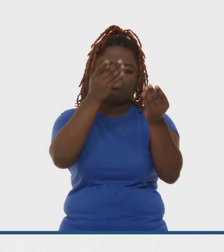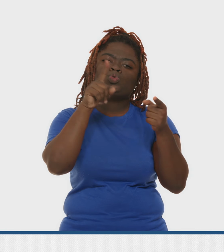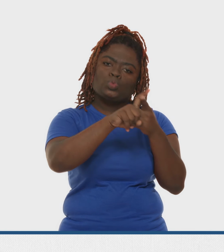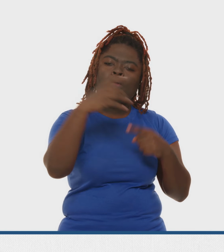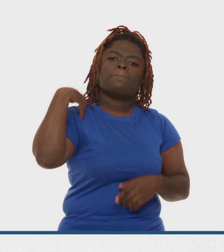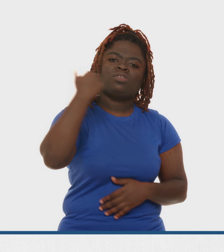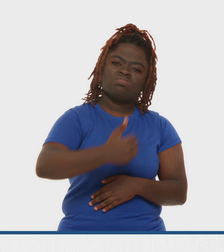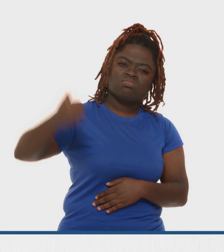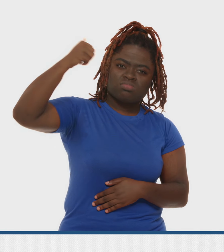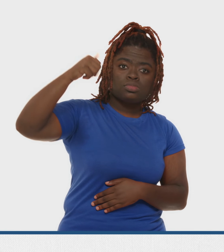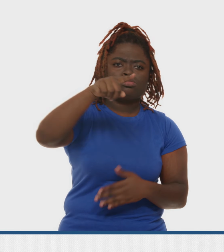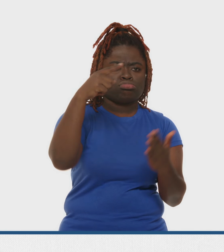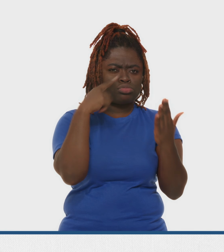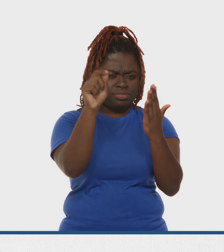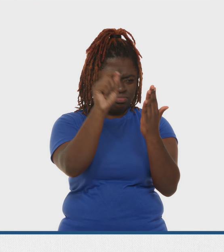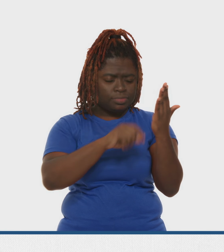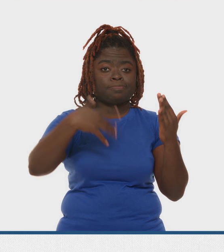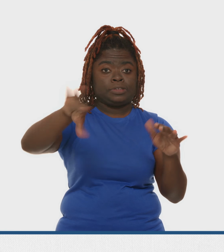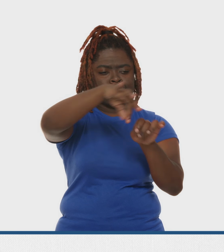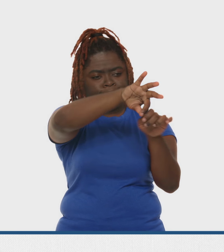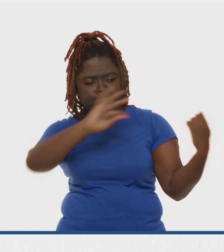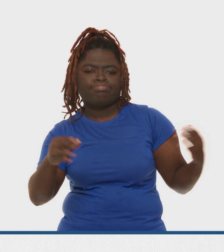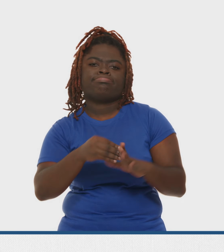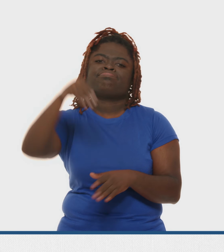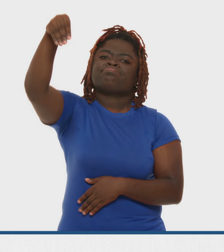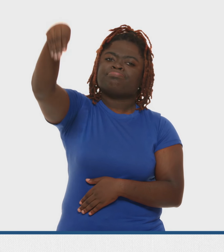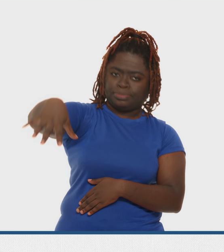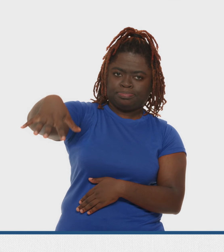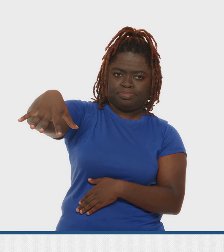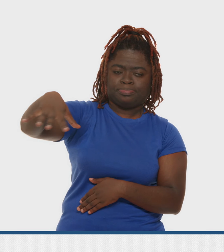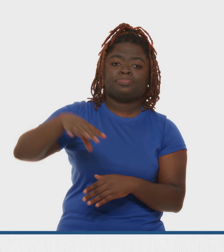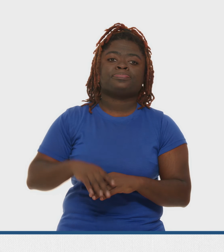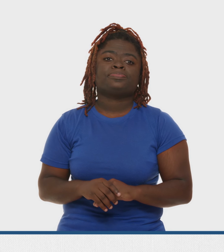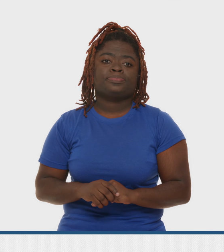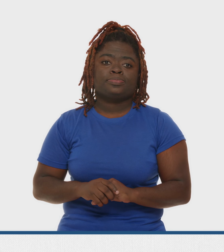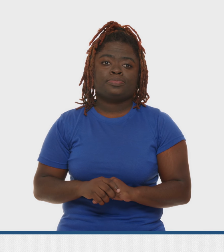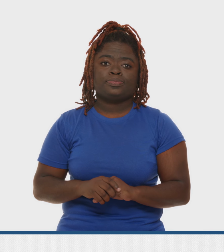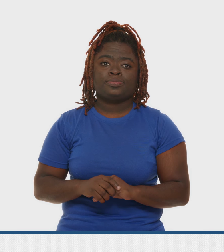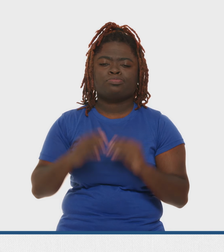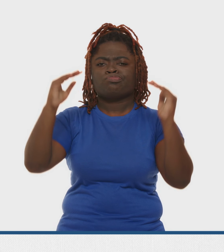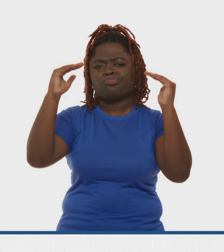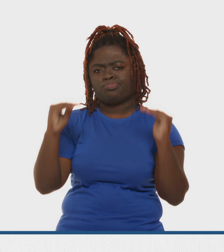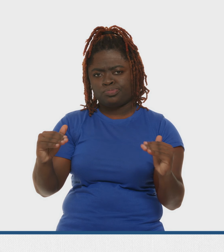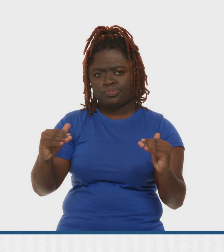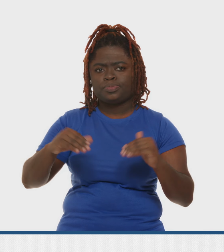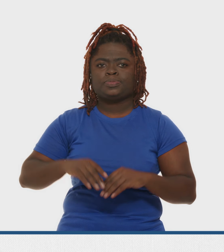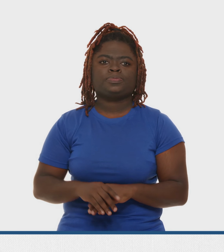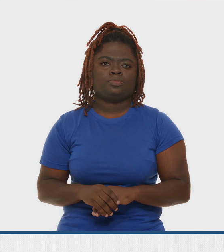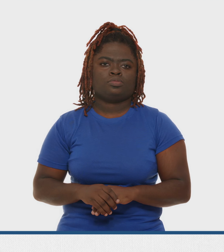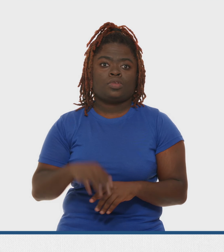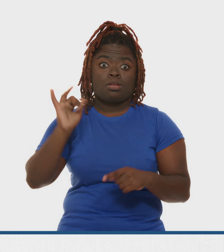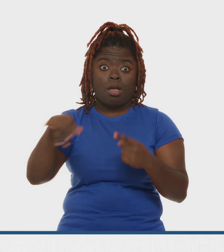then returned to the presiding officer, who will double check for initials and serial number. Step 7.